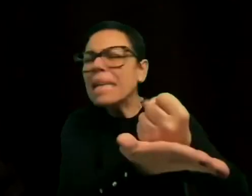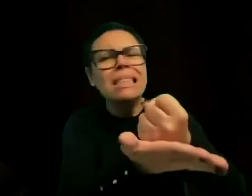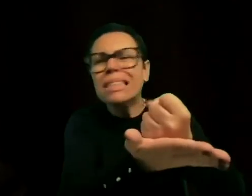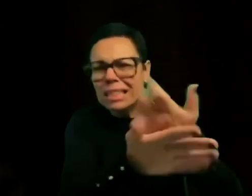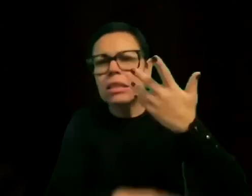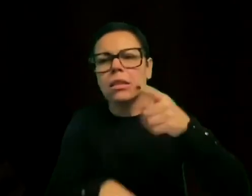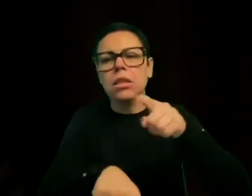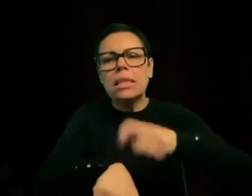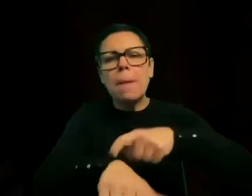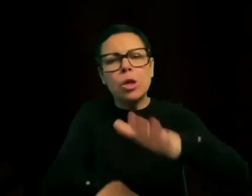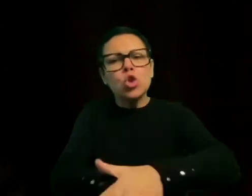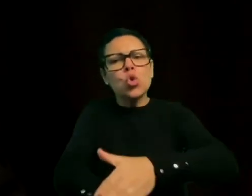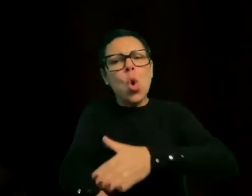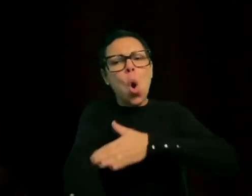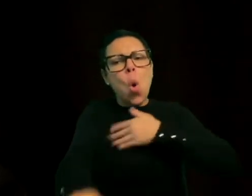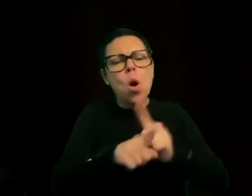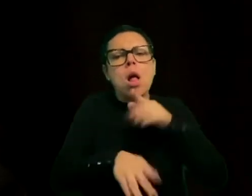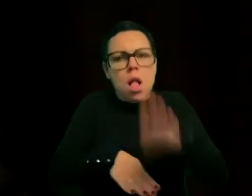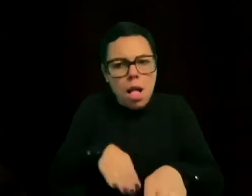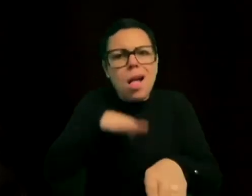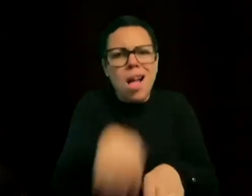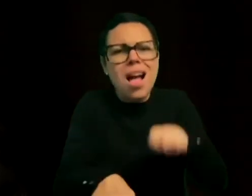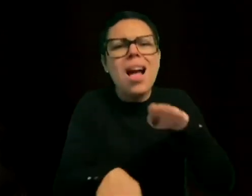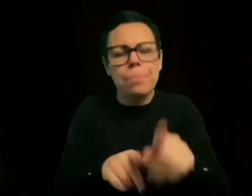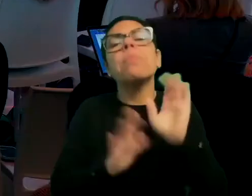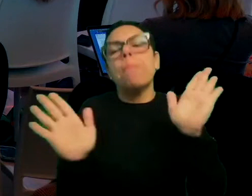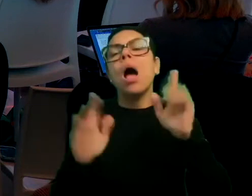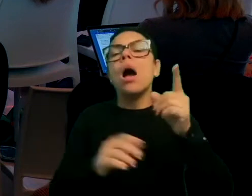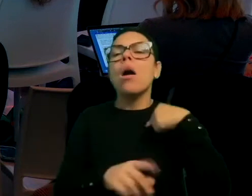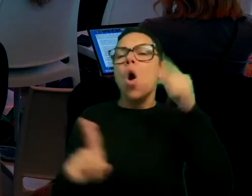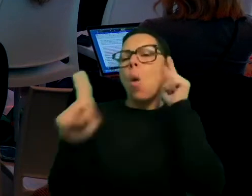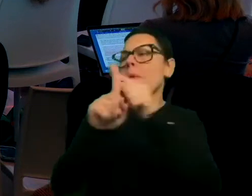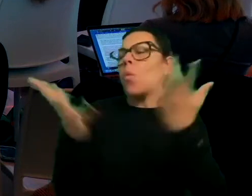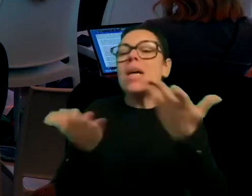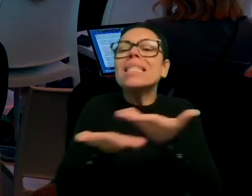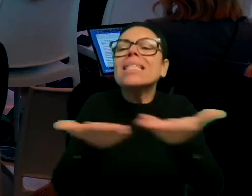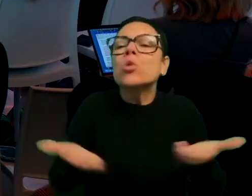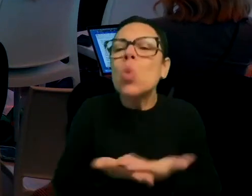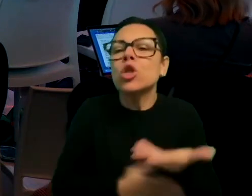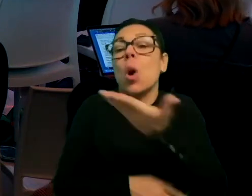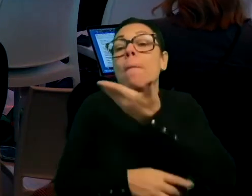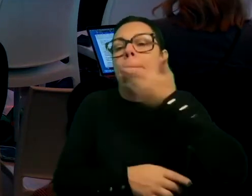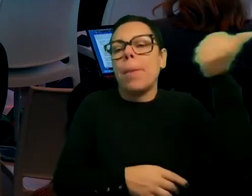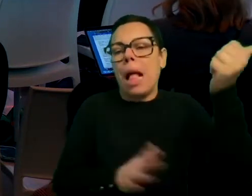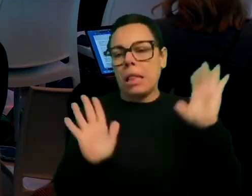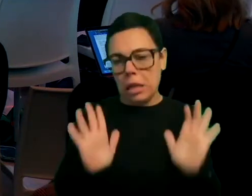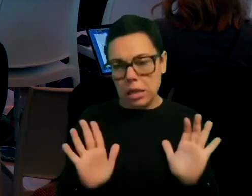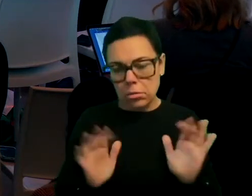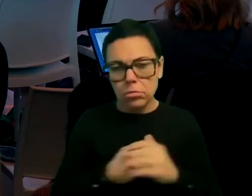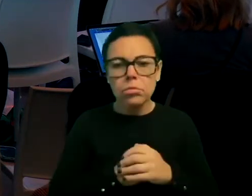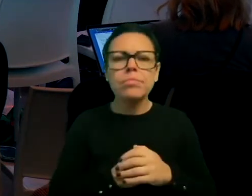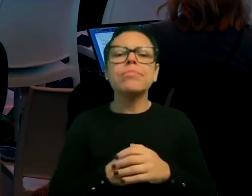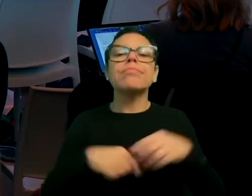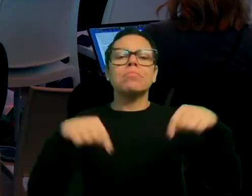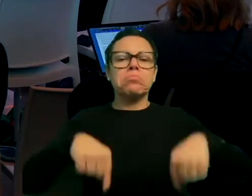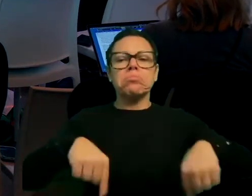we're getting. Some people ask me, let's make it as concrete as possible. So let's say we're going to procure a building. Of course, I'm going to